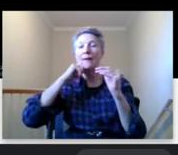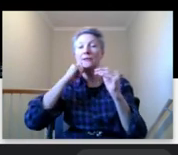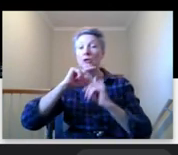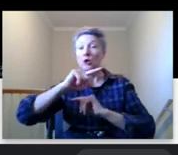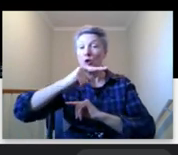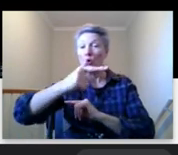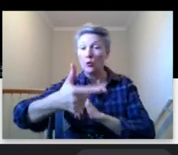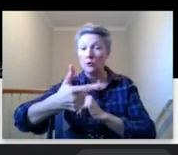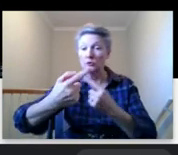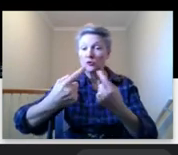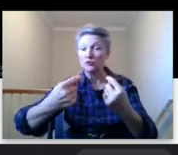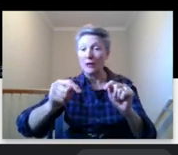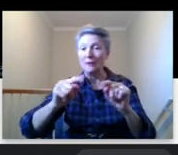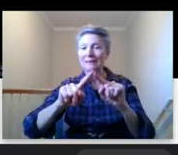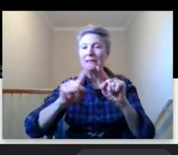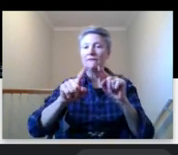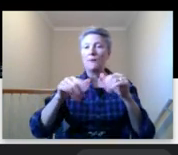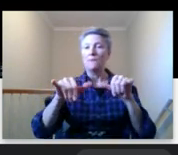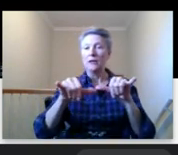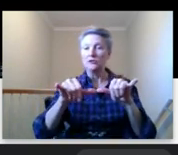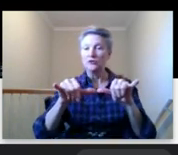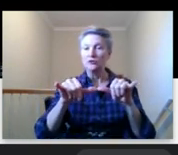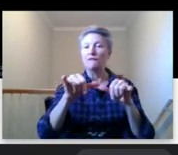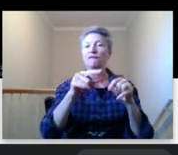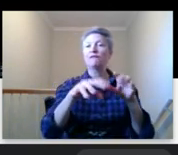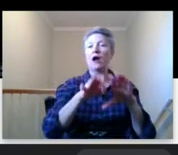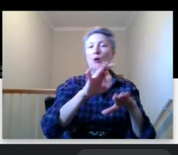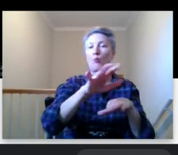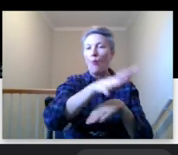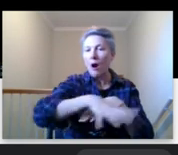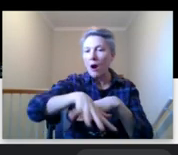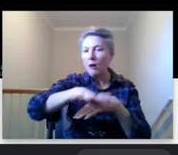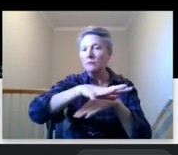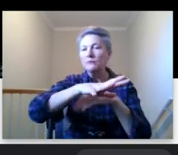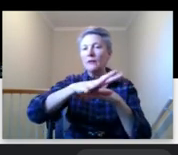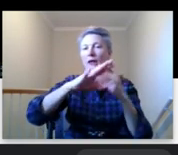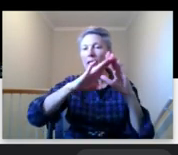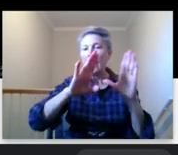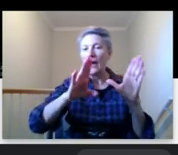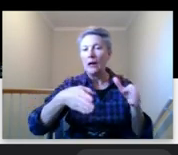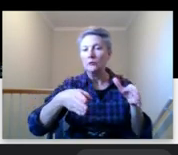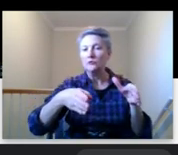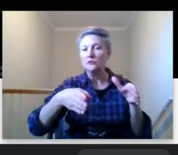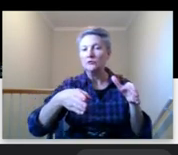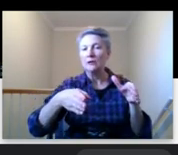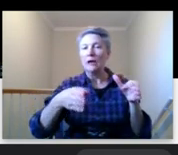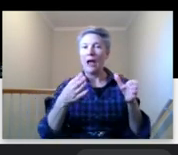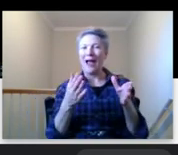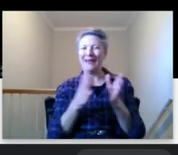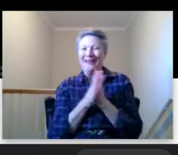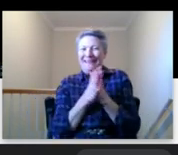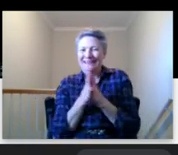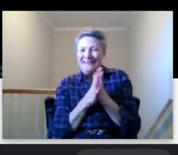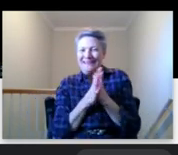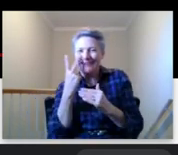this out with different mixed measures that you can find around your house. I can't wait to see all your great work and your beach attire.